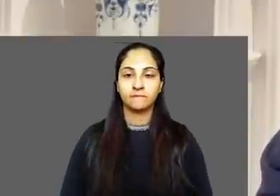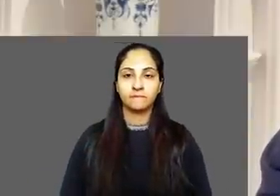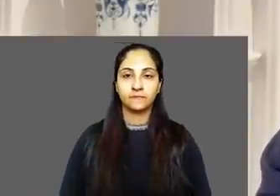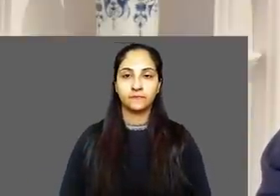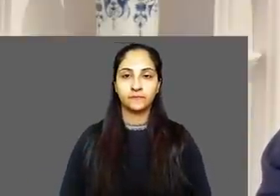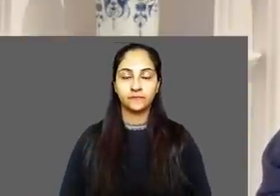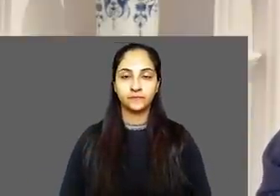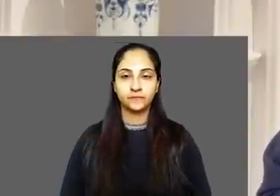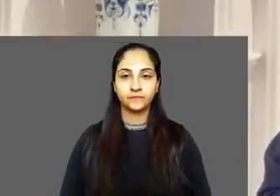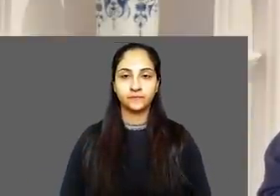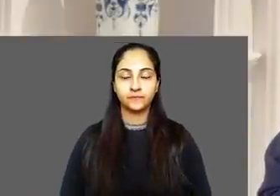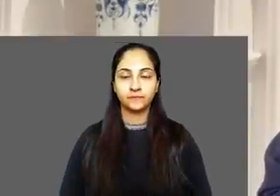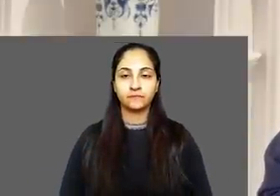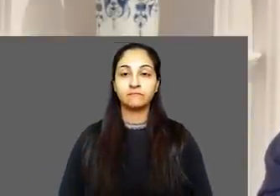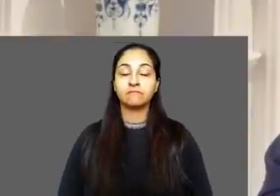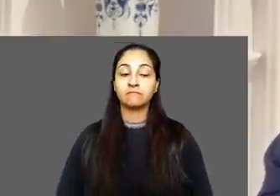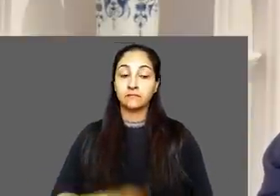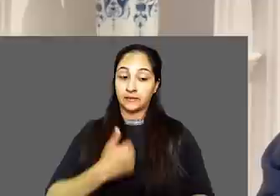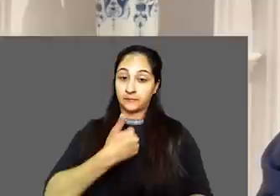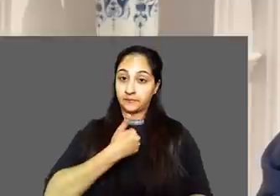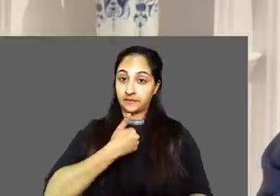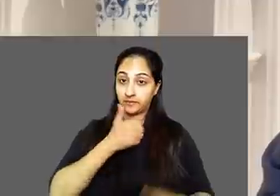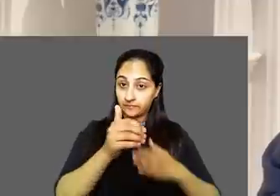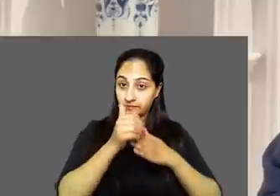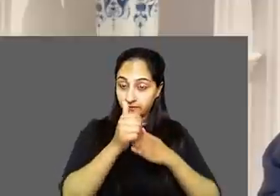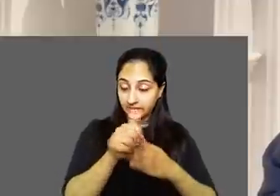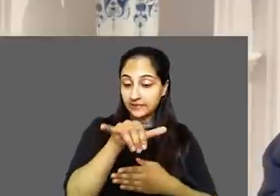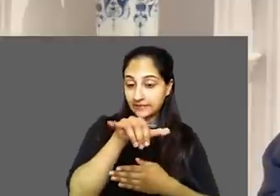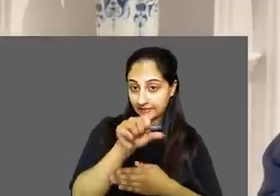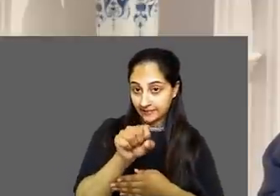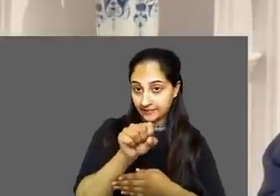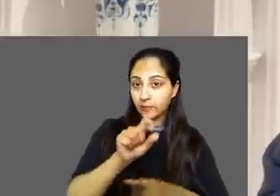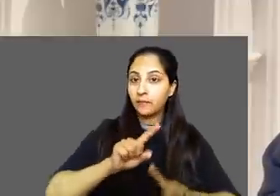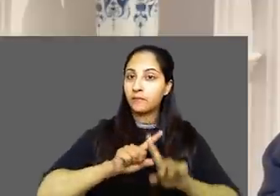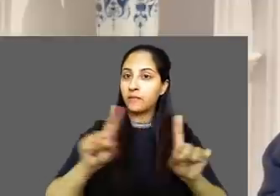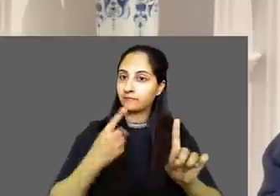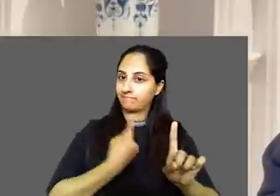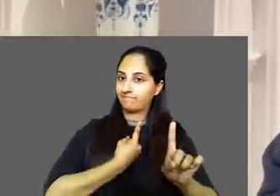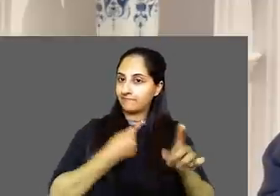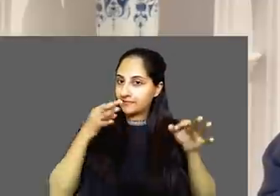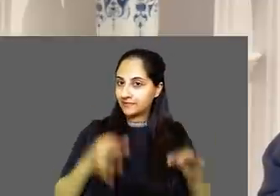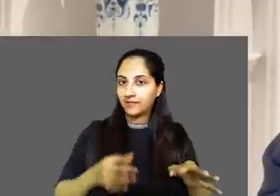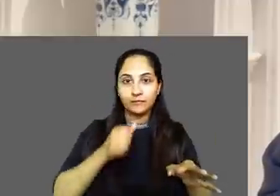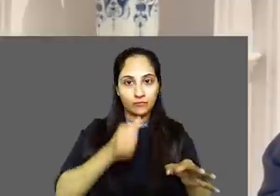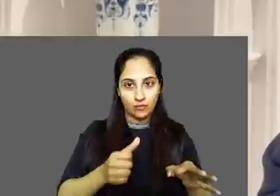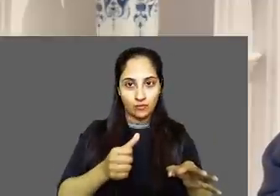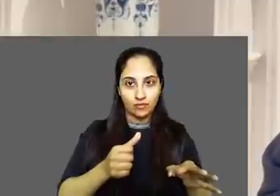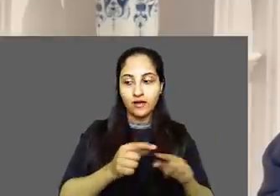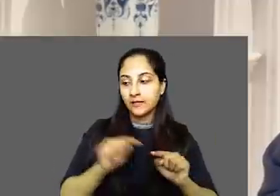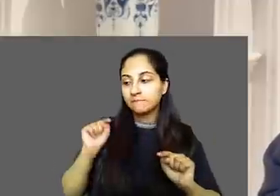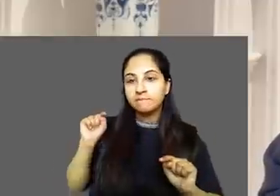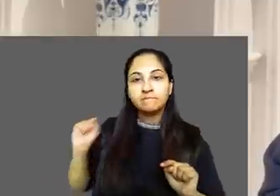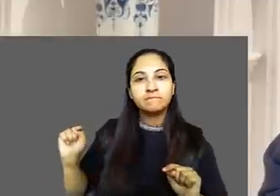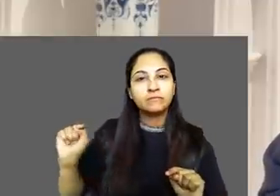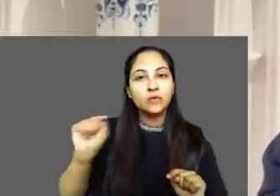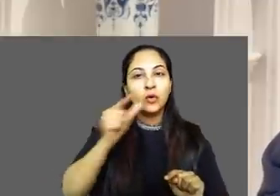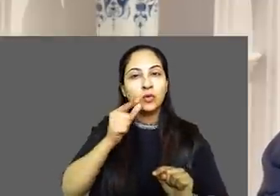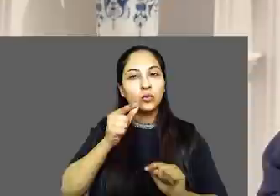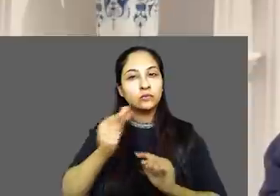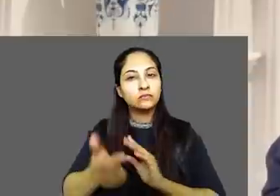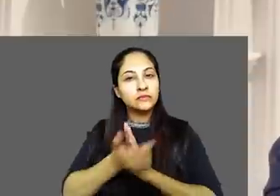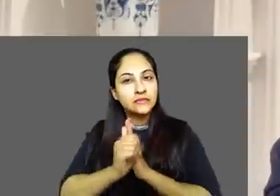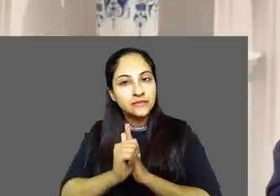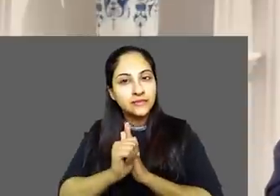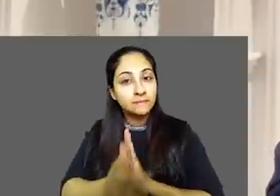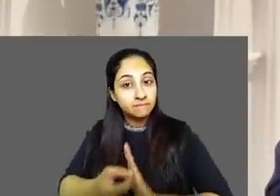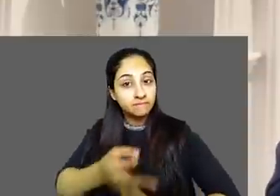matter experts and to consult with them on a very, very regular basis, but on a very meaningful